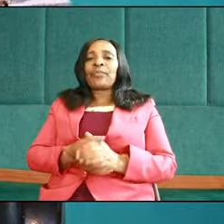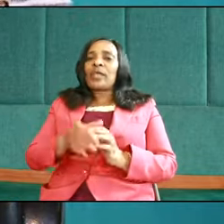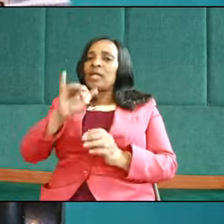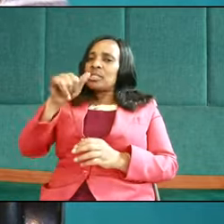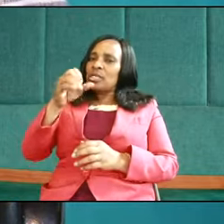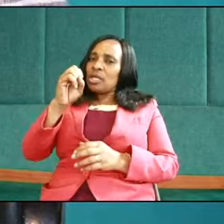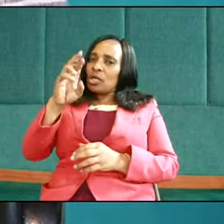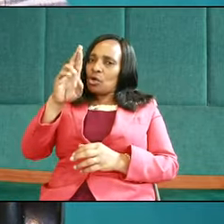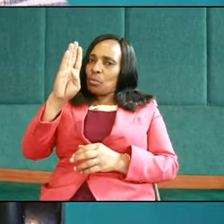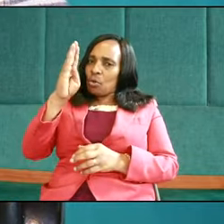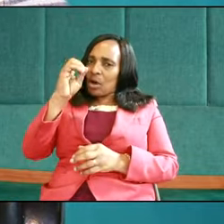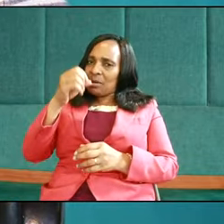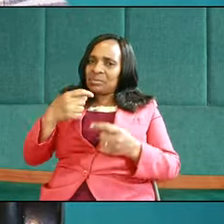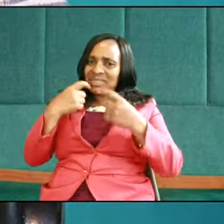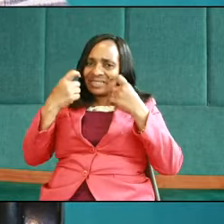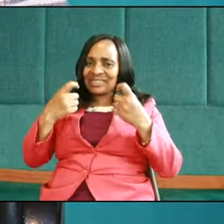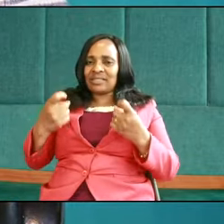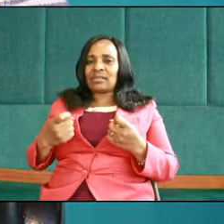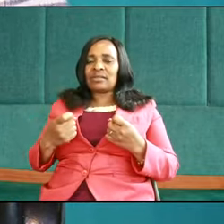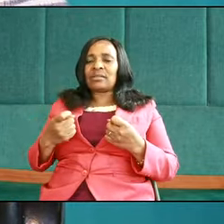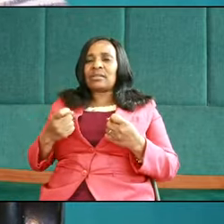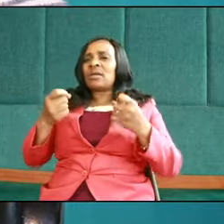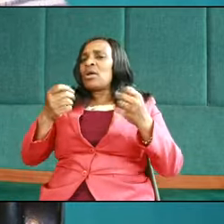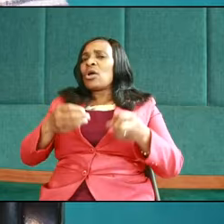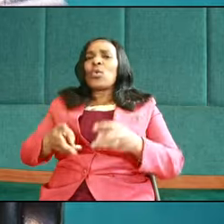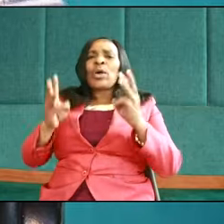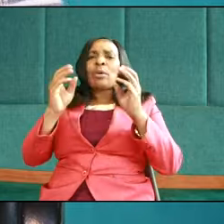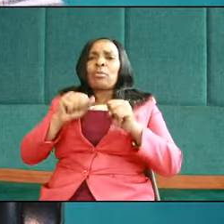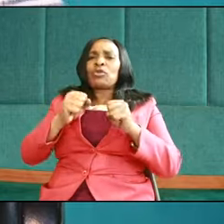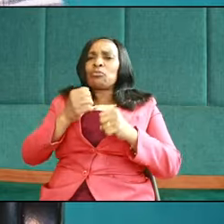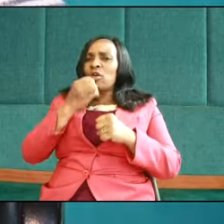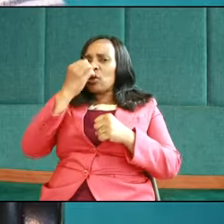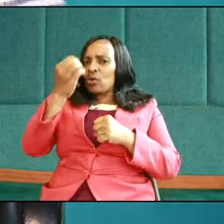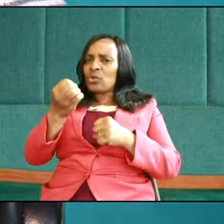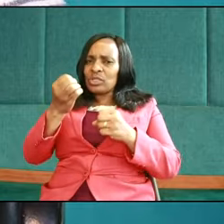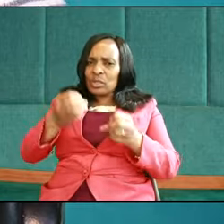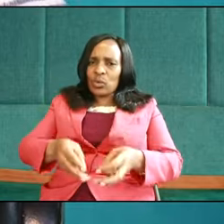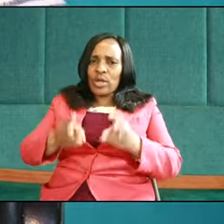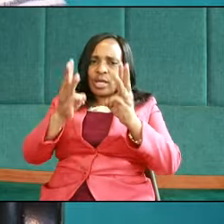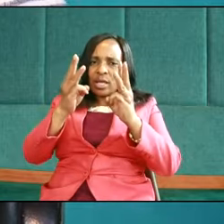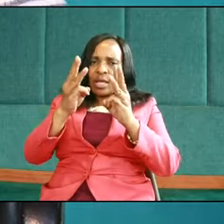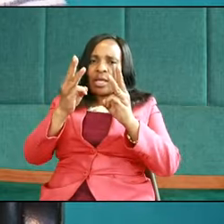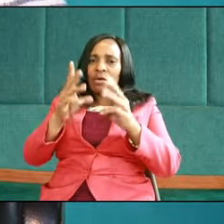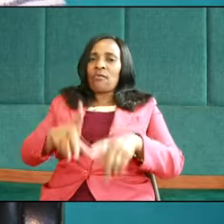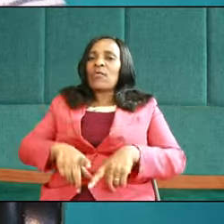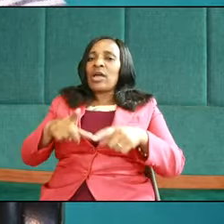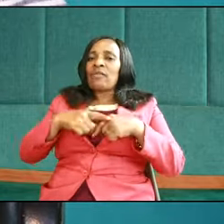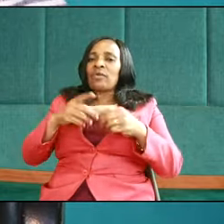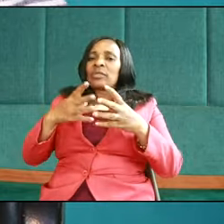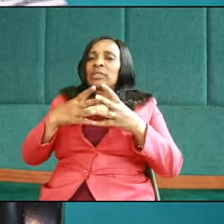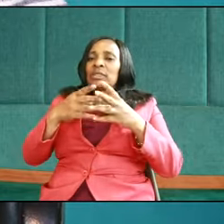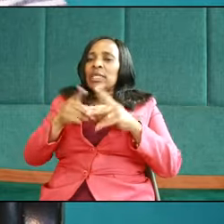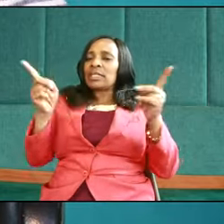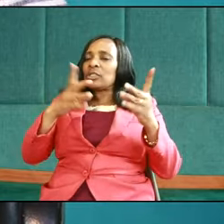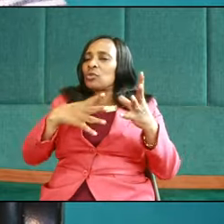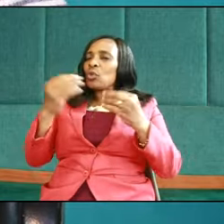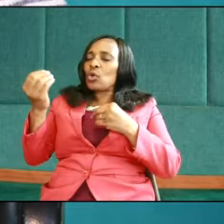Jeroboam sinned in the way that he ignored the covenant way of life and decided to go his own